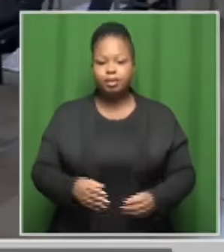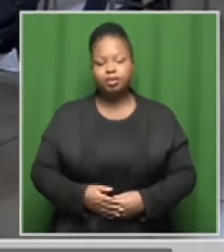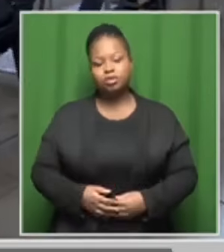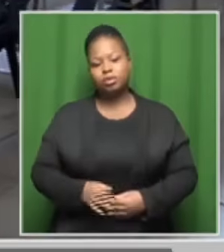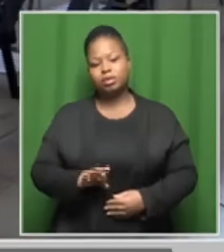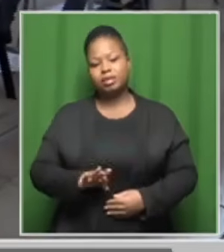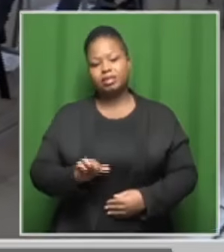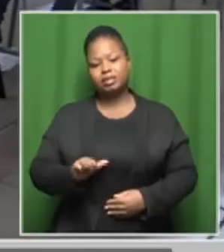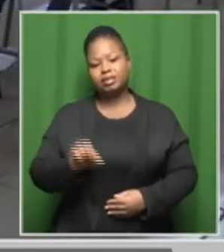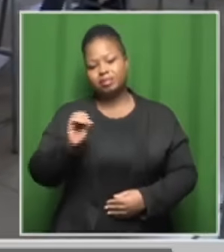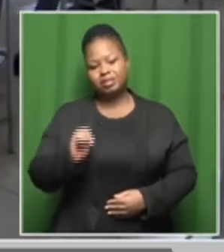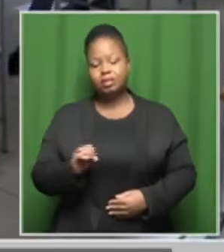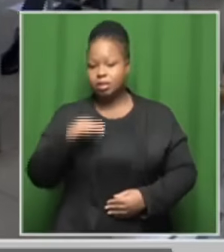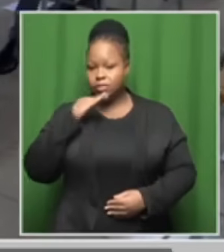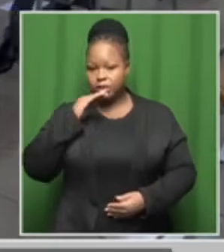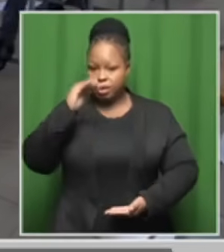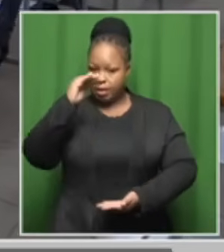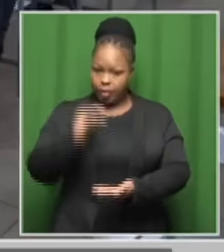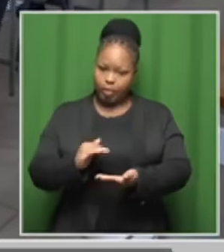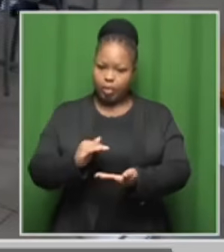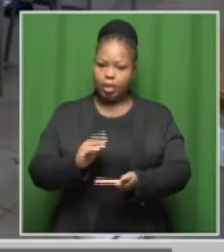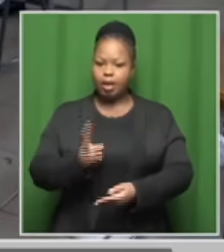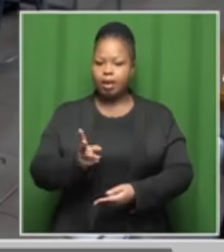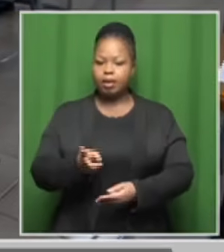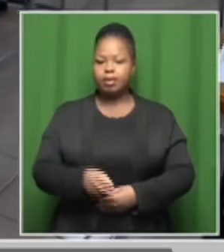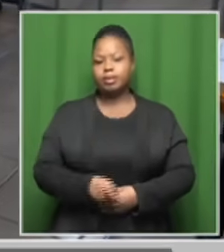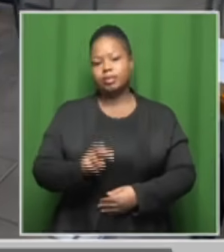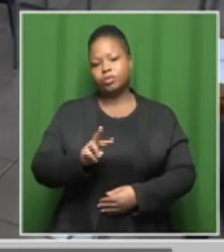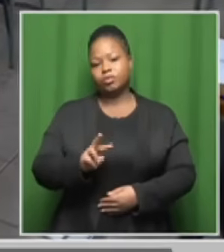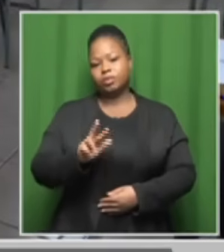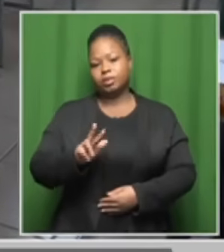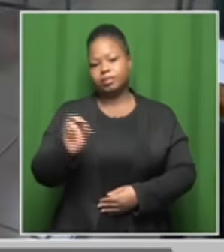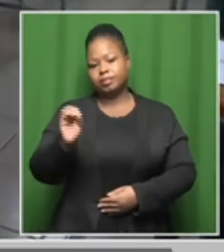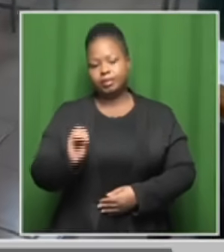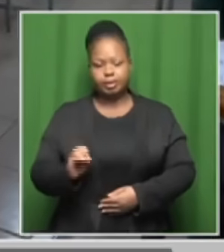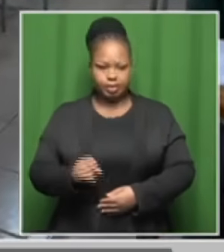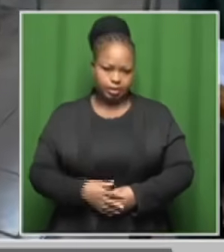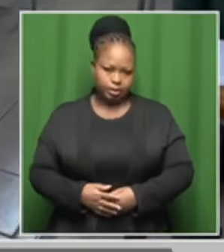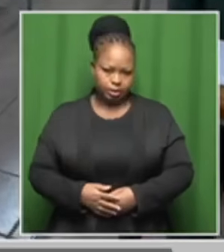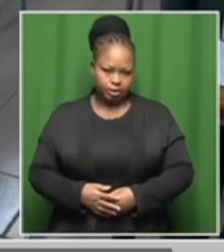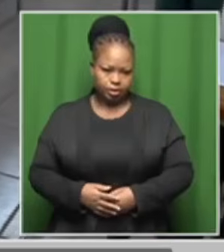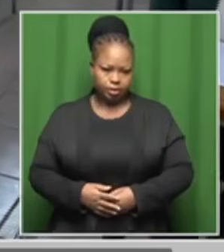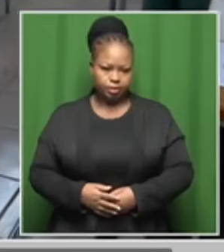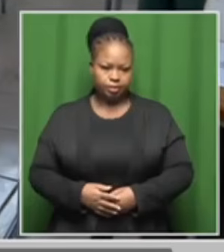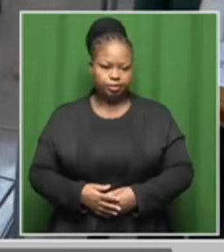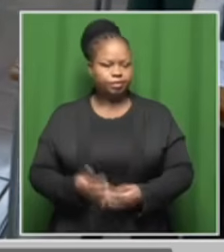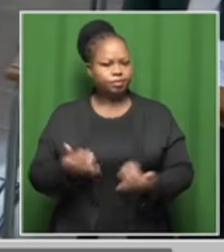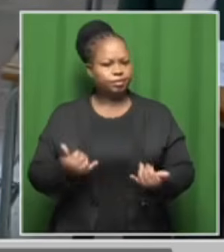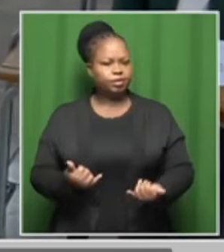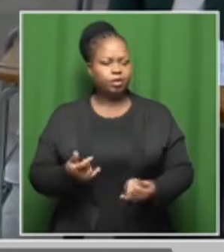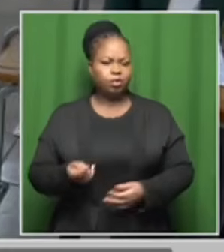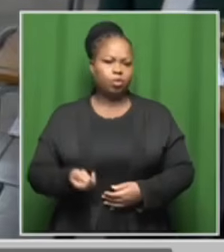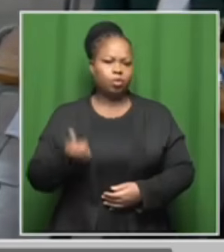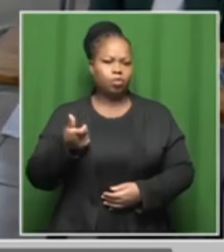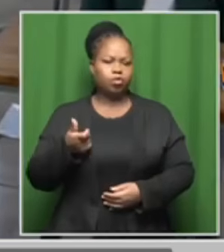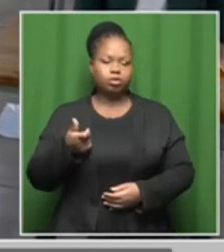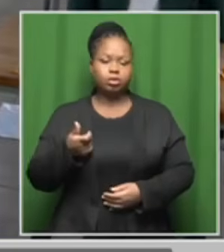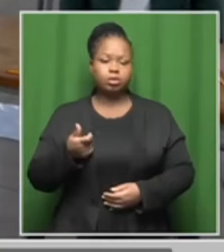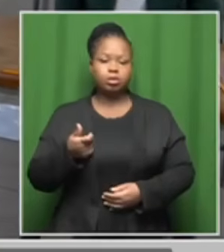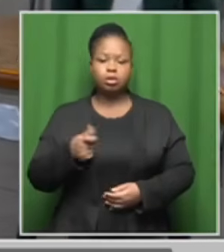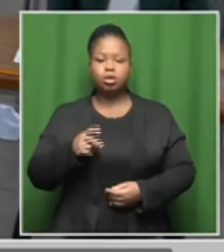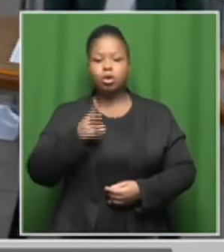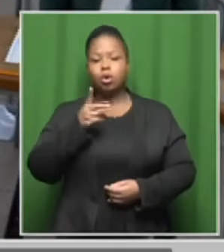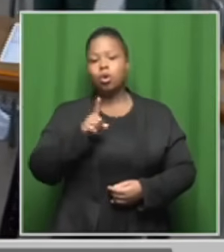36% will become 28%. And now we then less close to only a quarter of